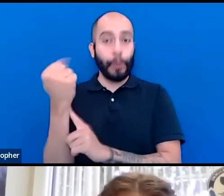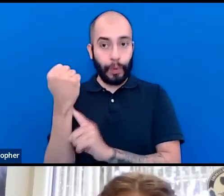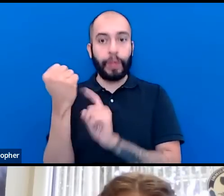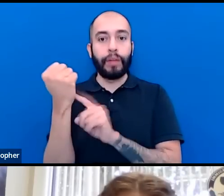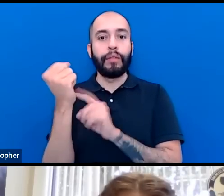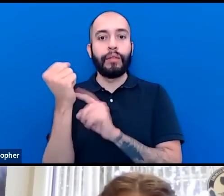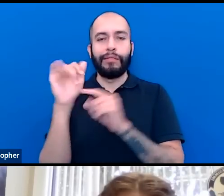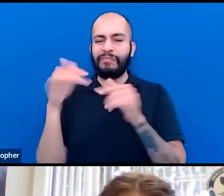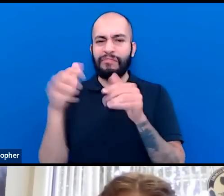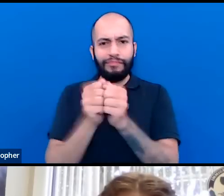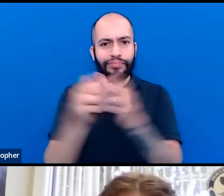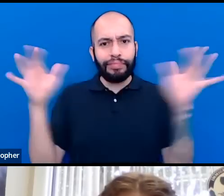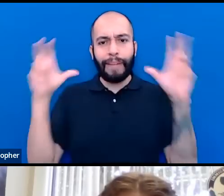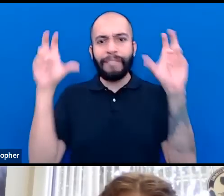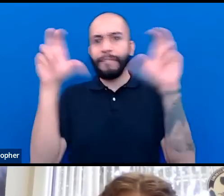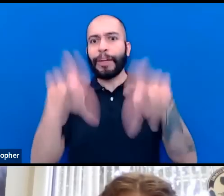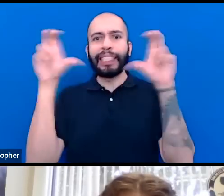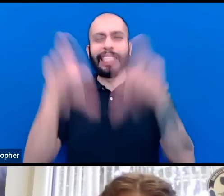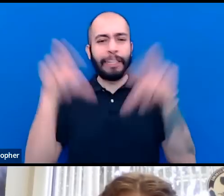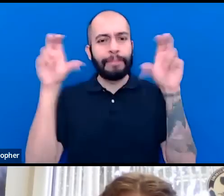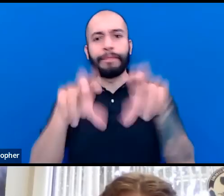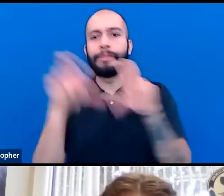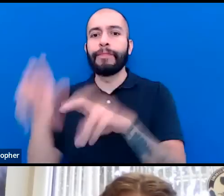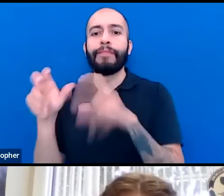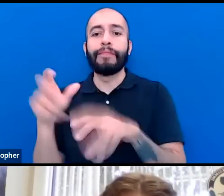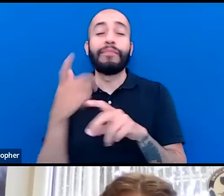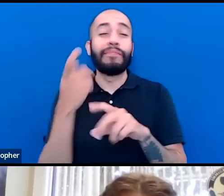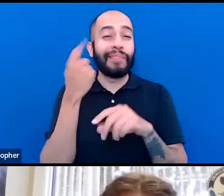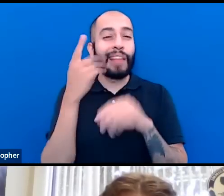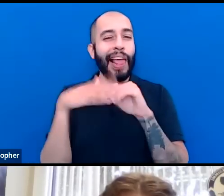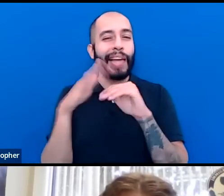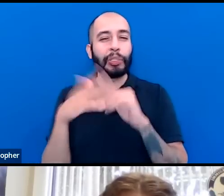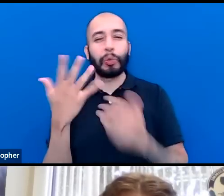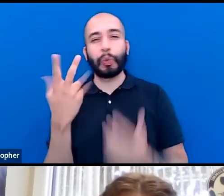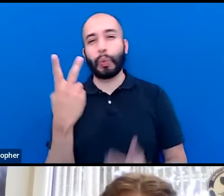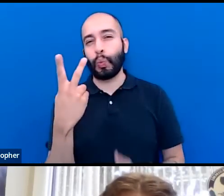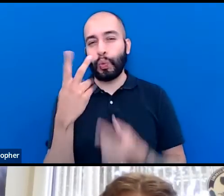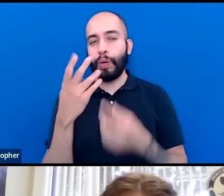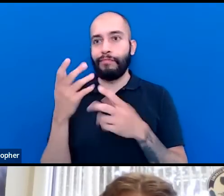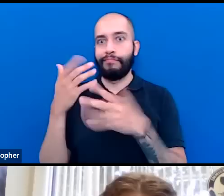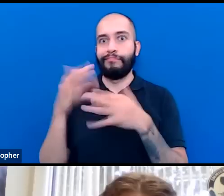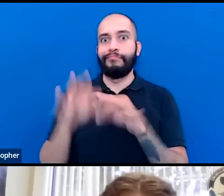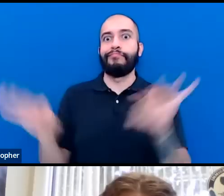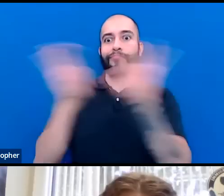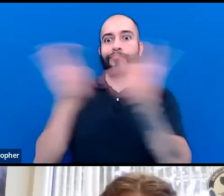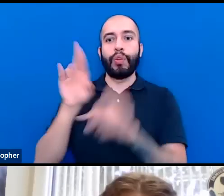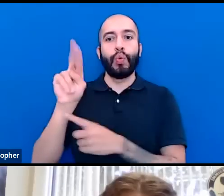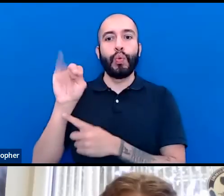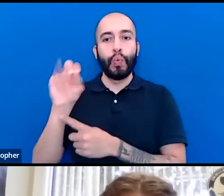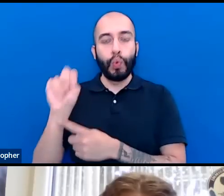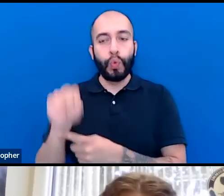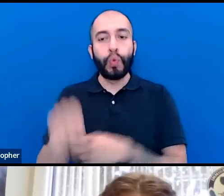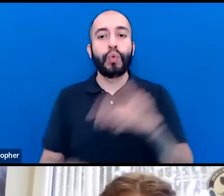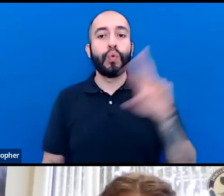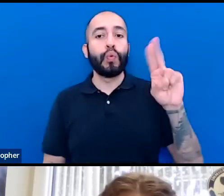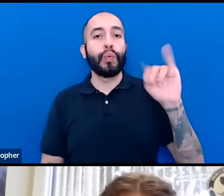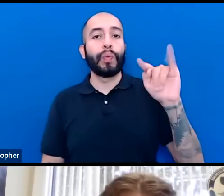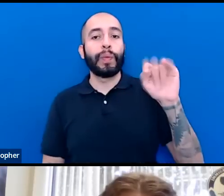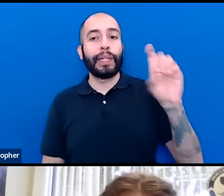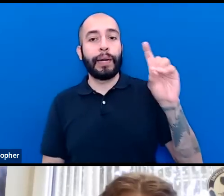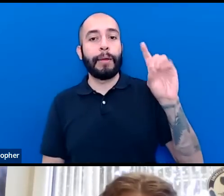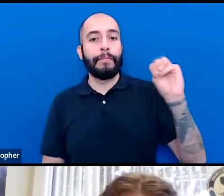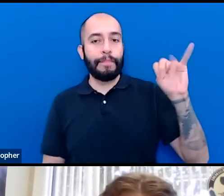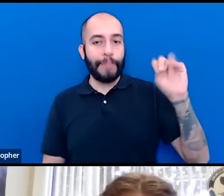United Mine Workers, which were probably the most powerful and wealthiest union, and the Amalgamated Clothing Workers,